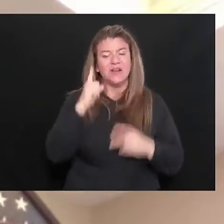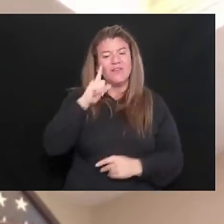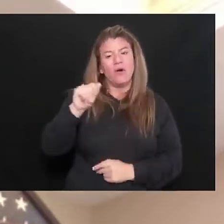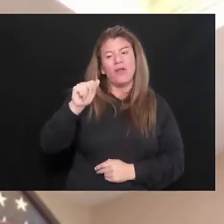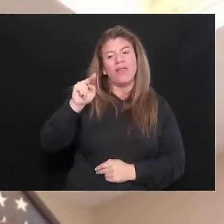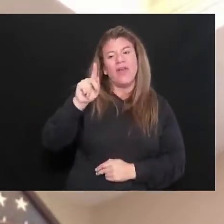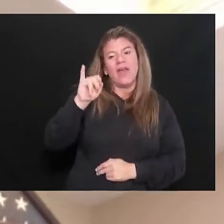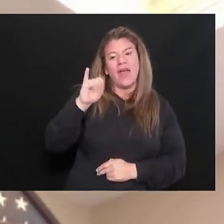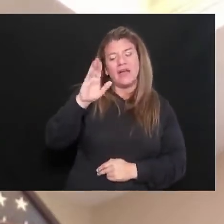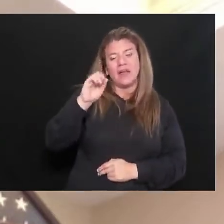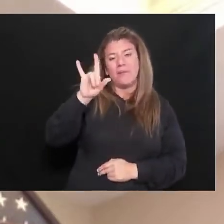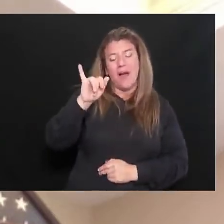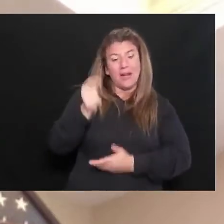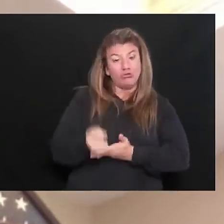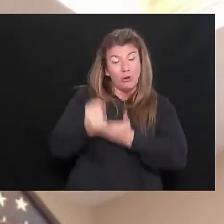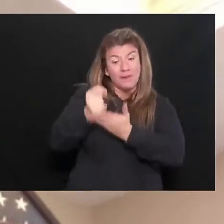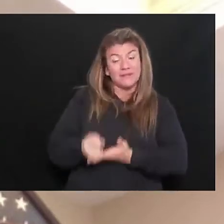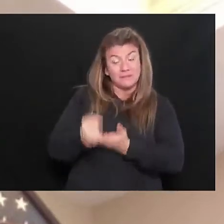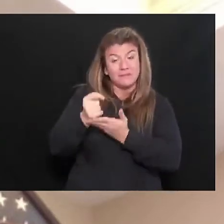antibody treatments, and